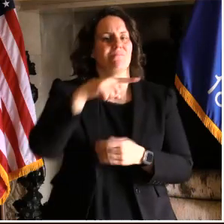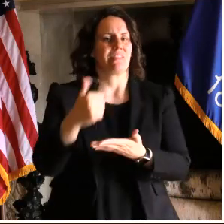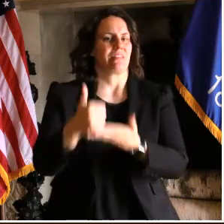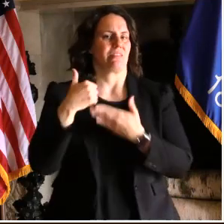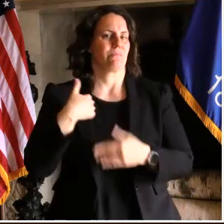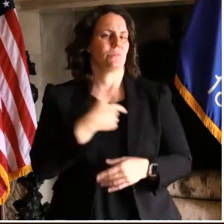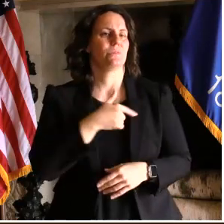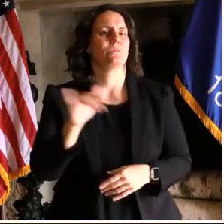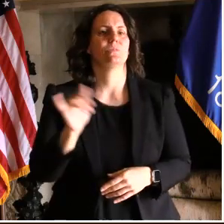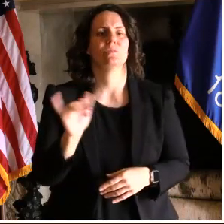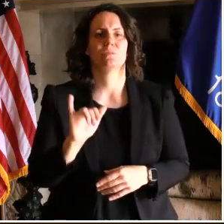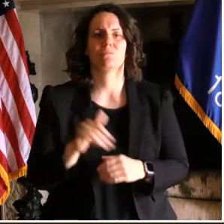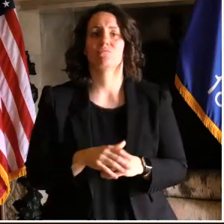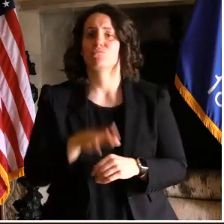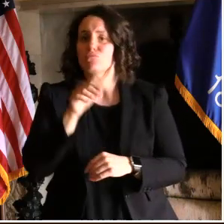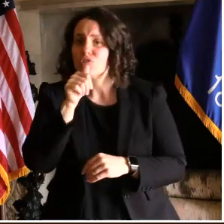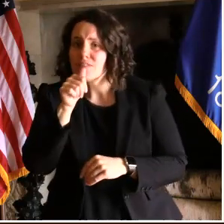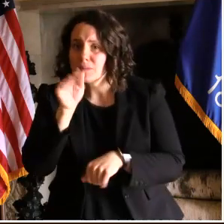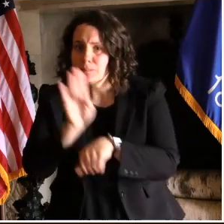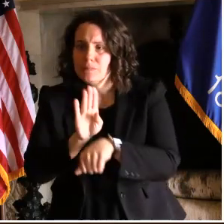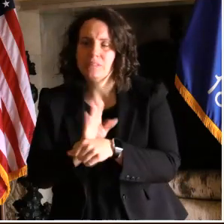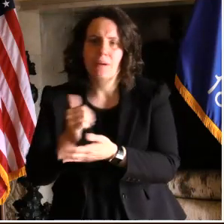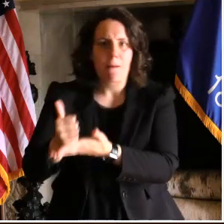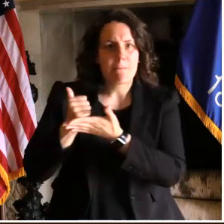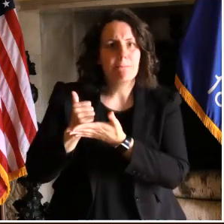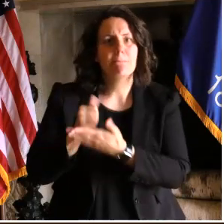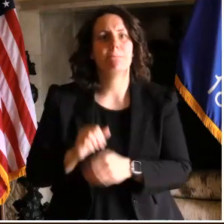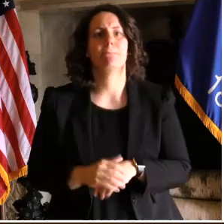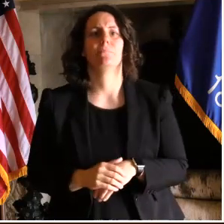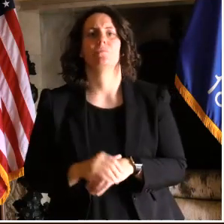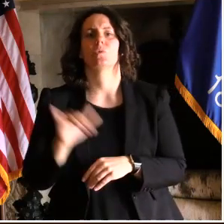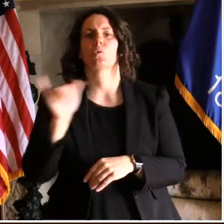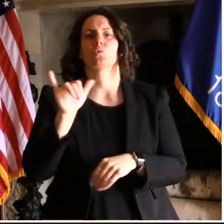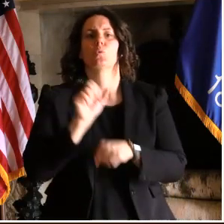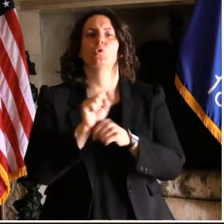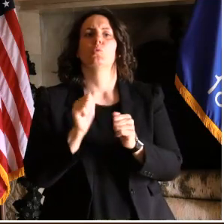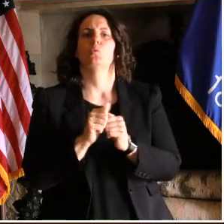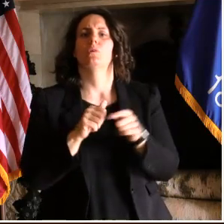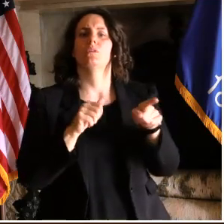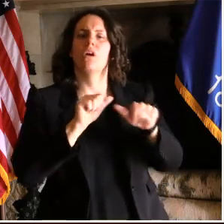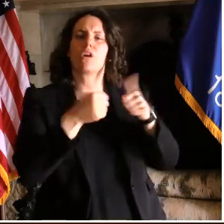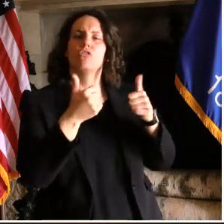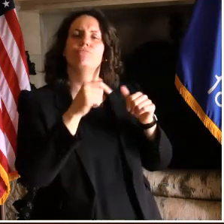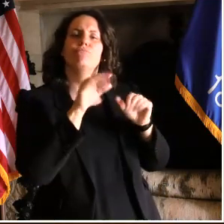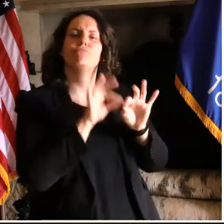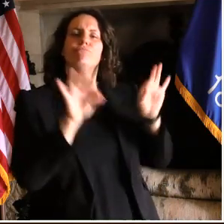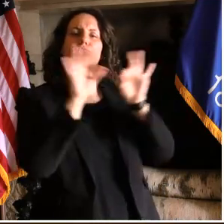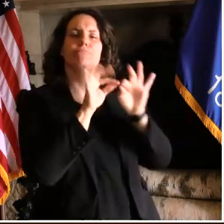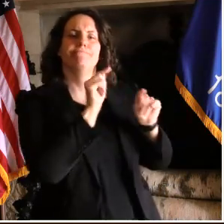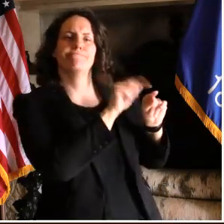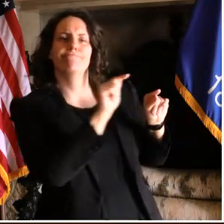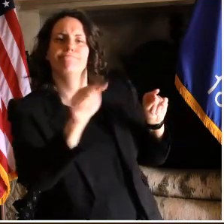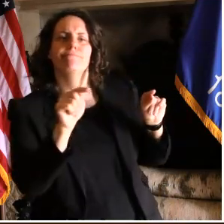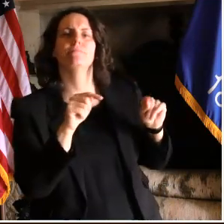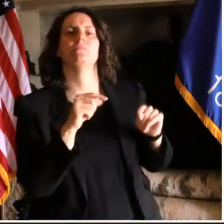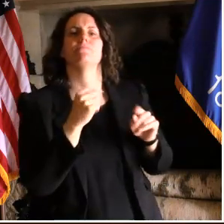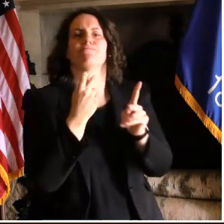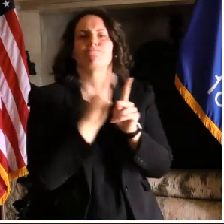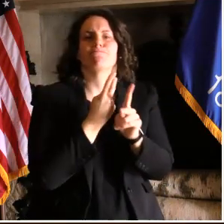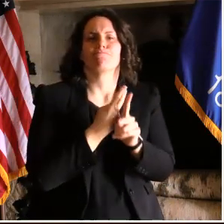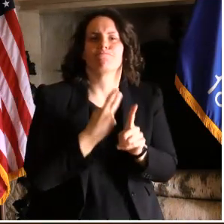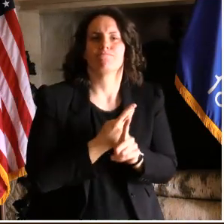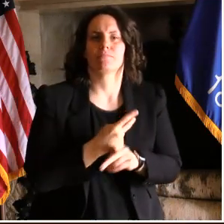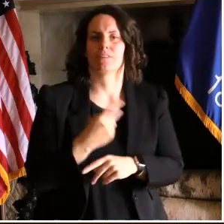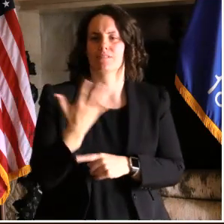partners, throughout the past week, we've been working with stakeholders on organizing 5 strike teams that are operating out